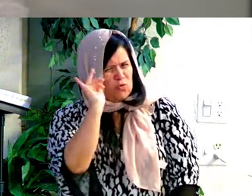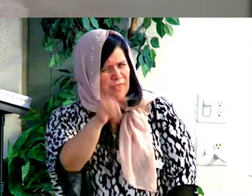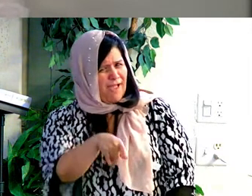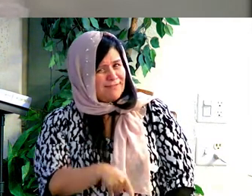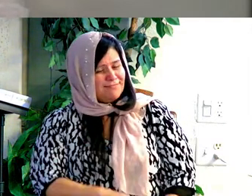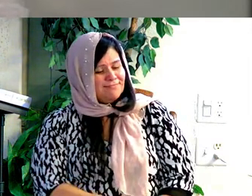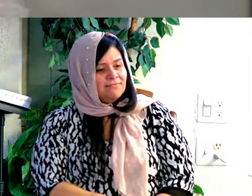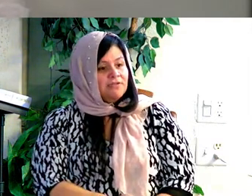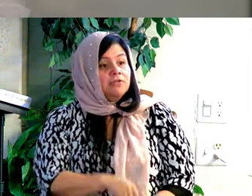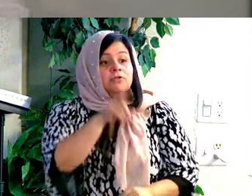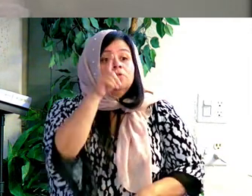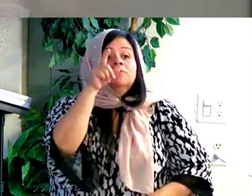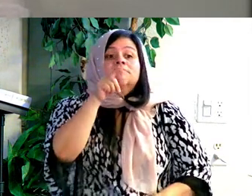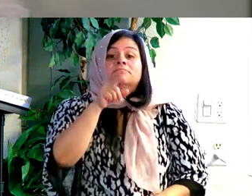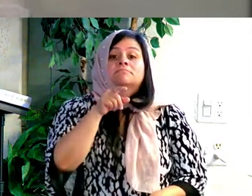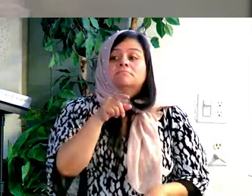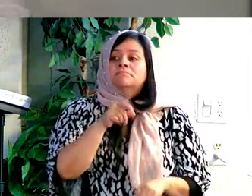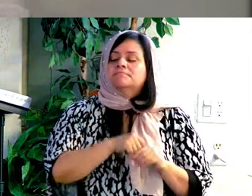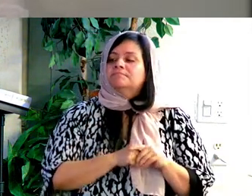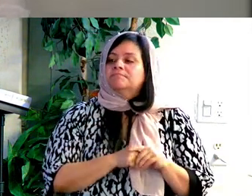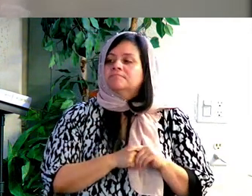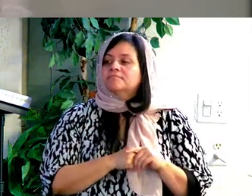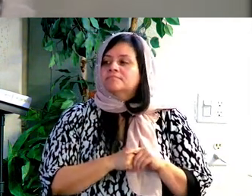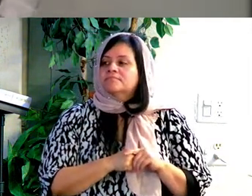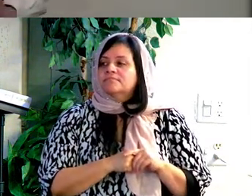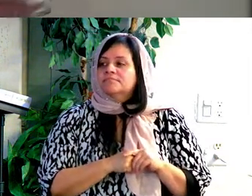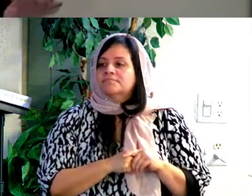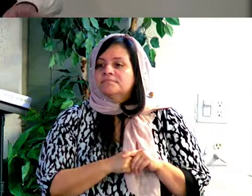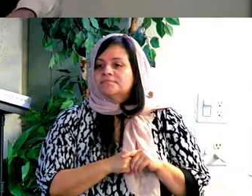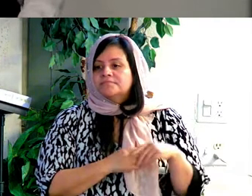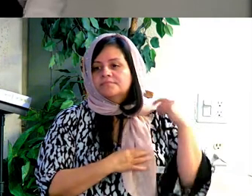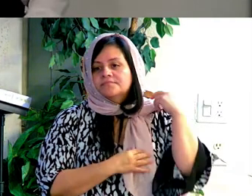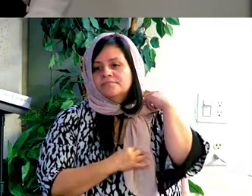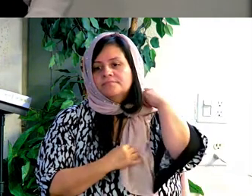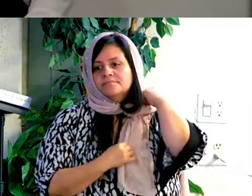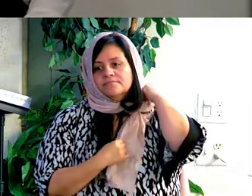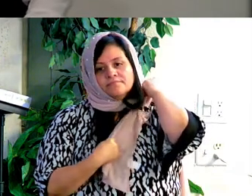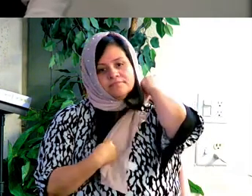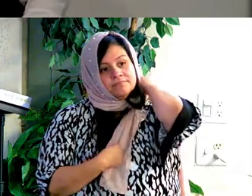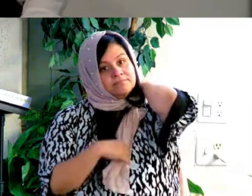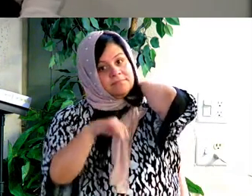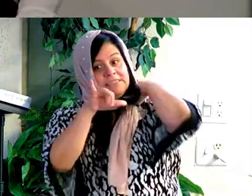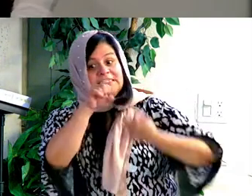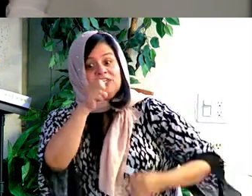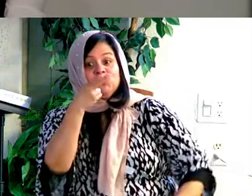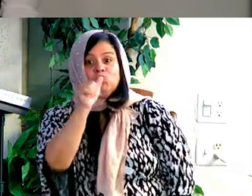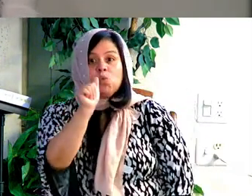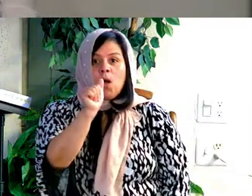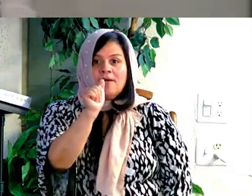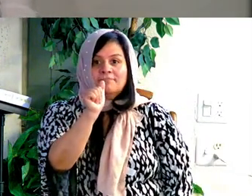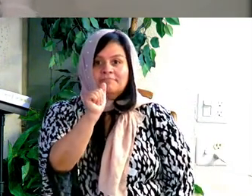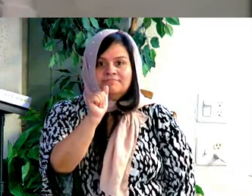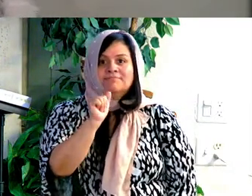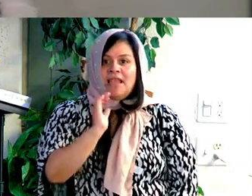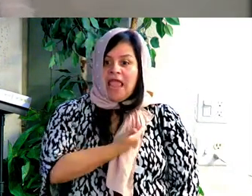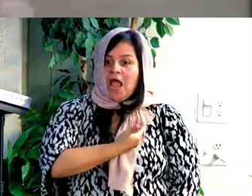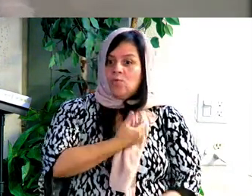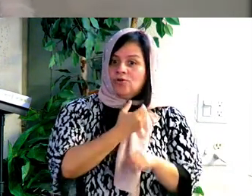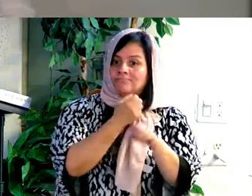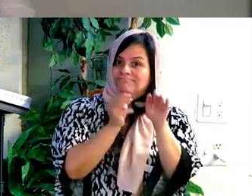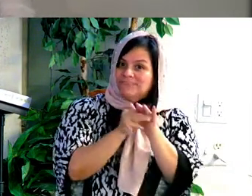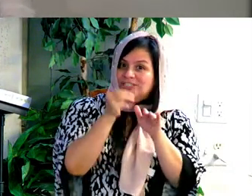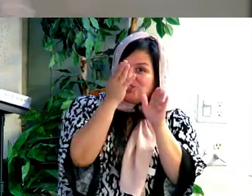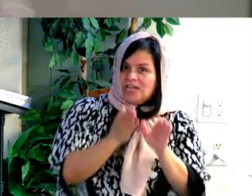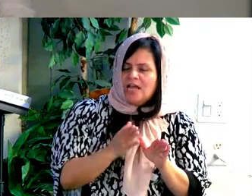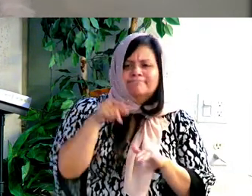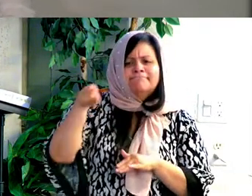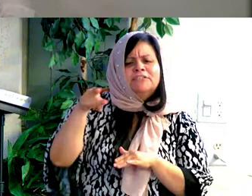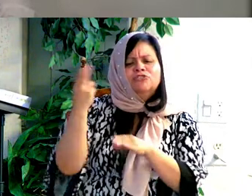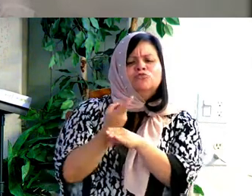que